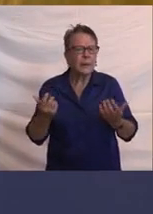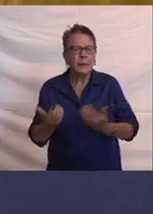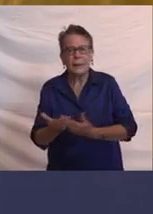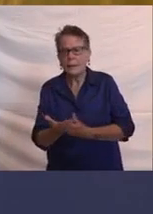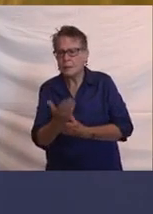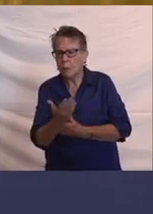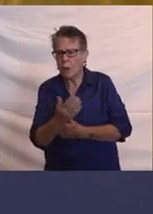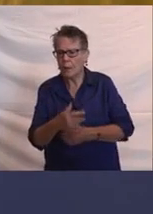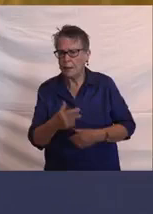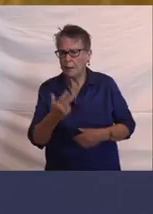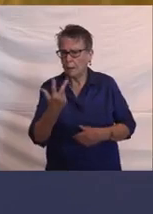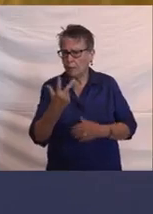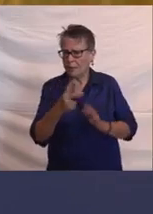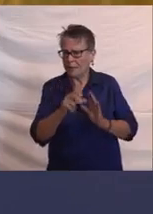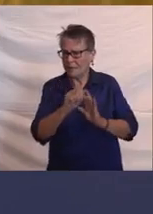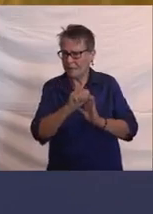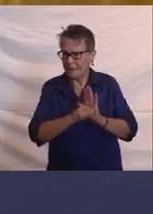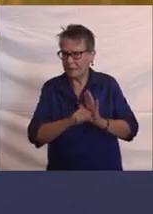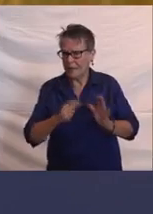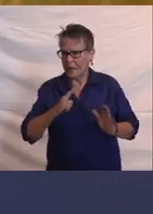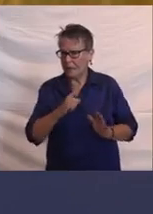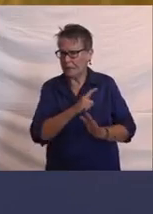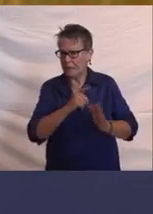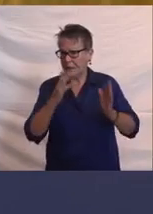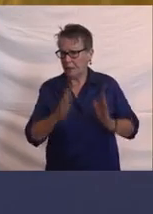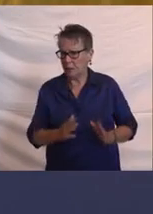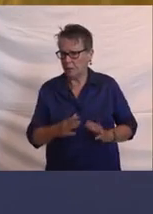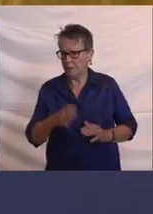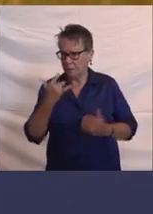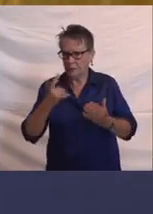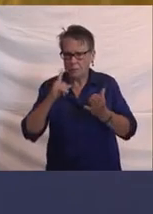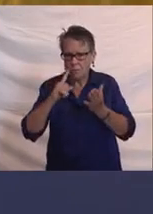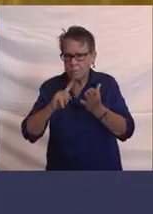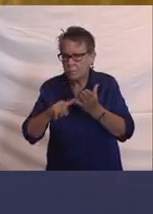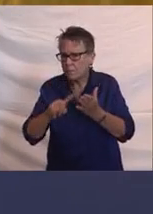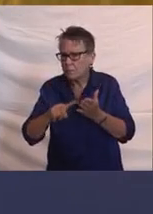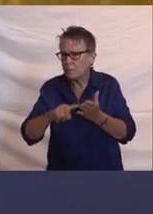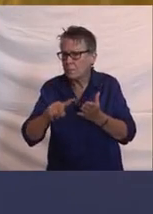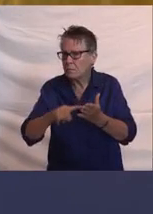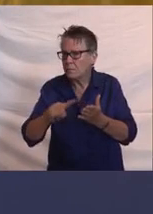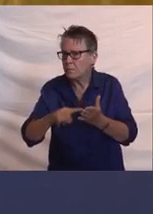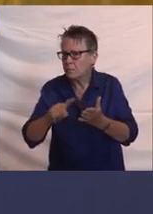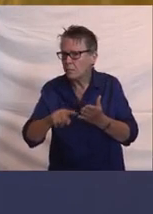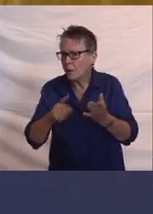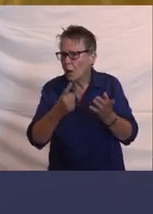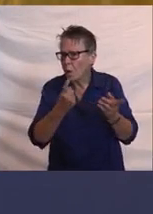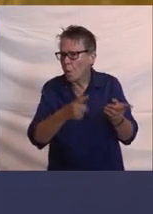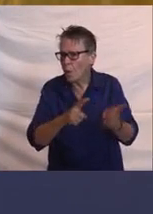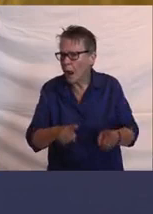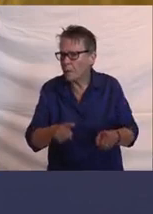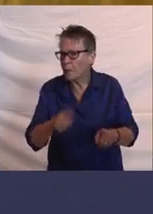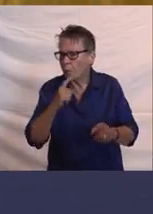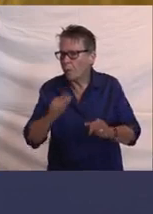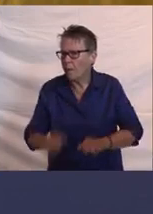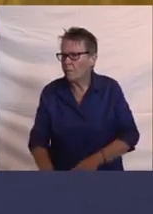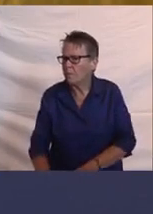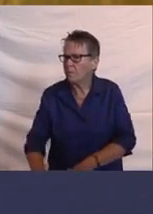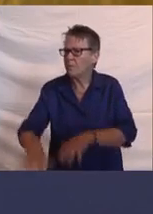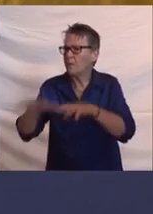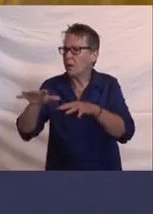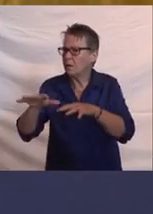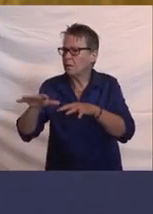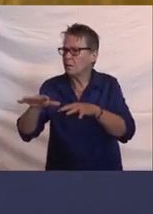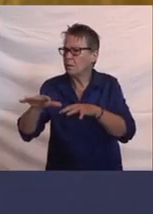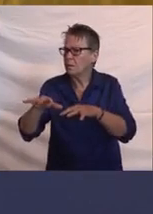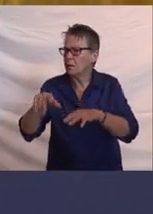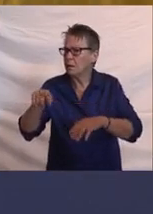independent investigation into the flooding in Bound Brook and the New Jersey transit train that helped cause it.